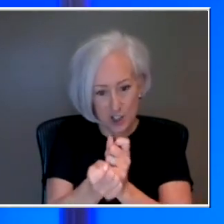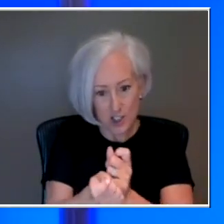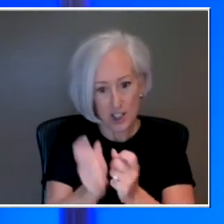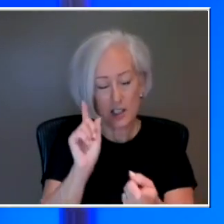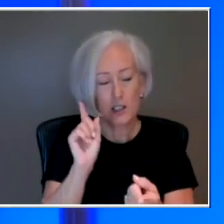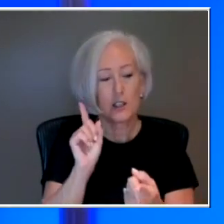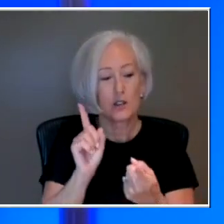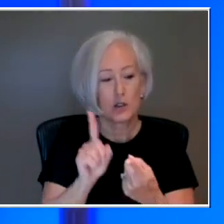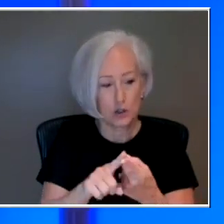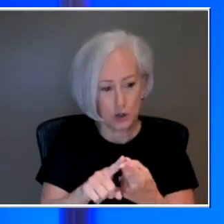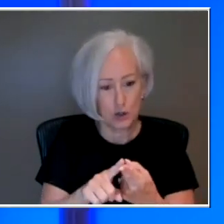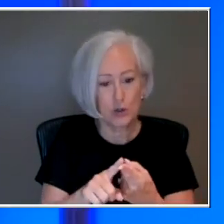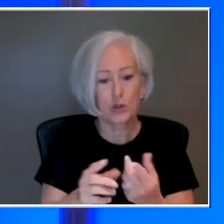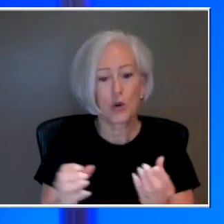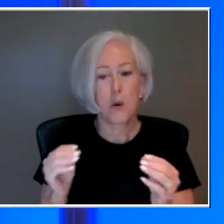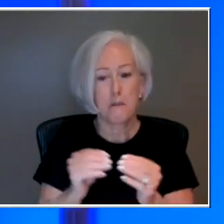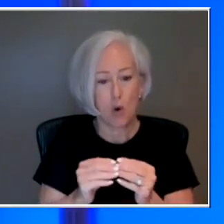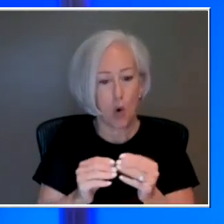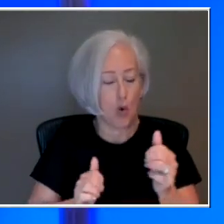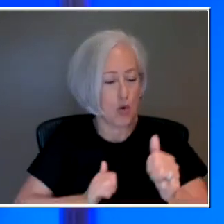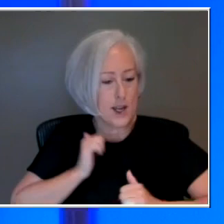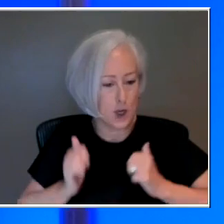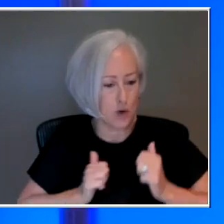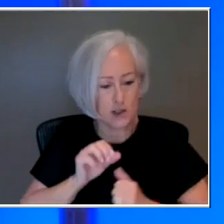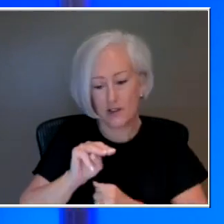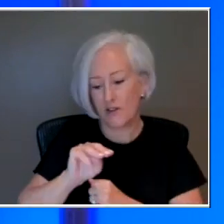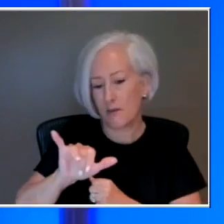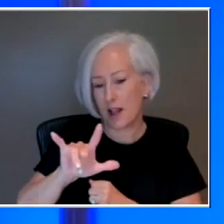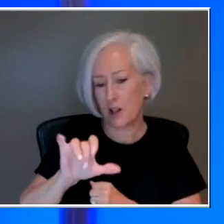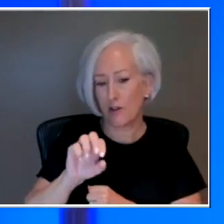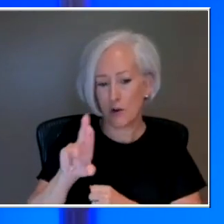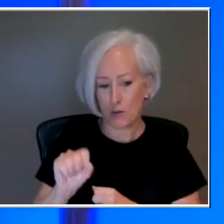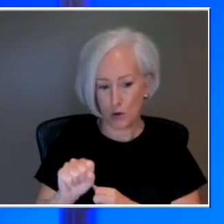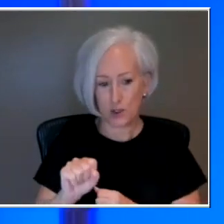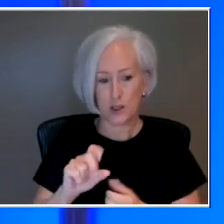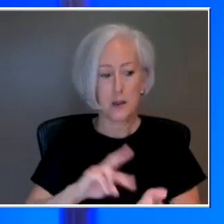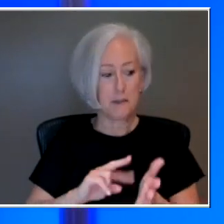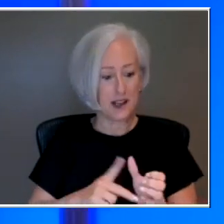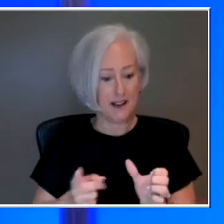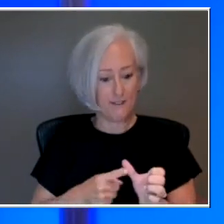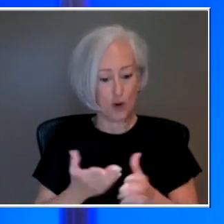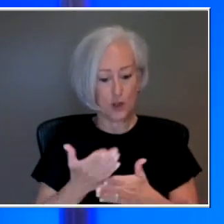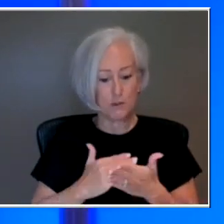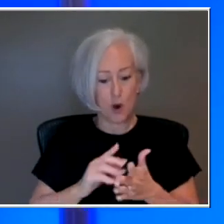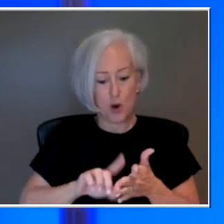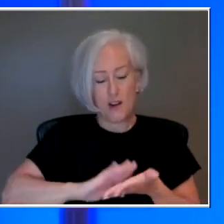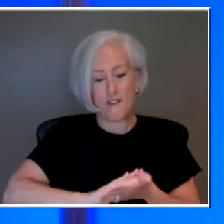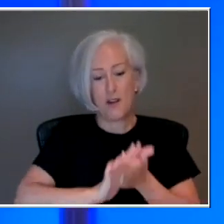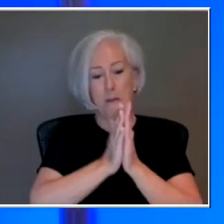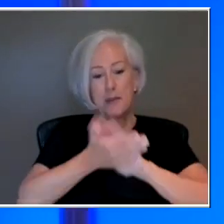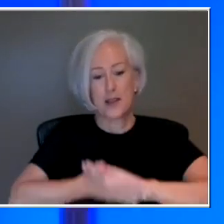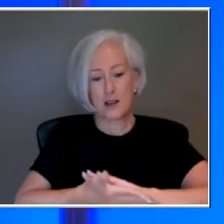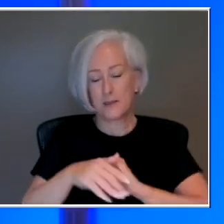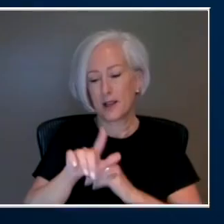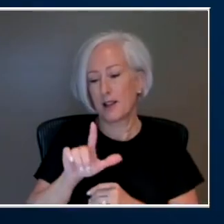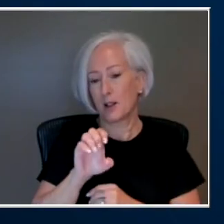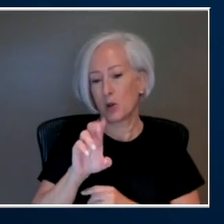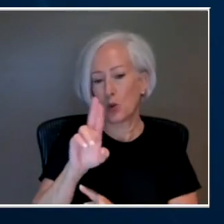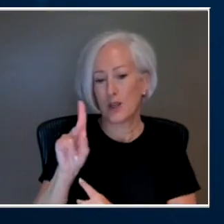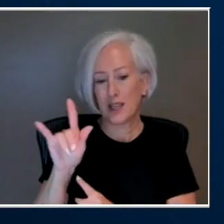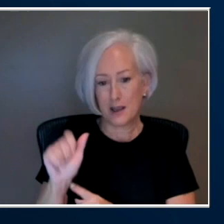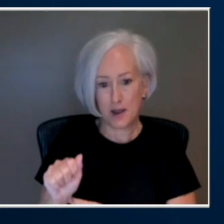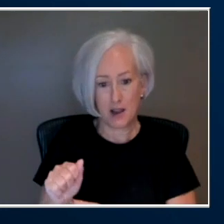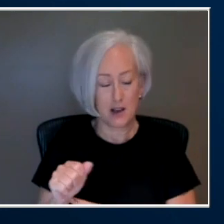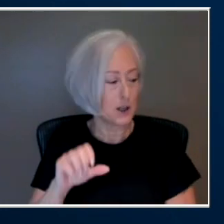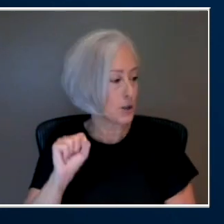becoming into a more aggressive myelofibrosis, which then is a first step into becoming into leukemia. So Sue decided right out of the gate